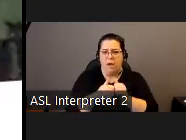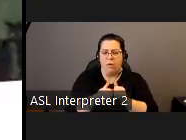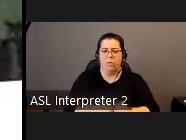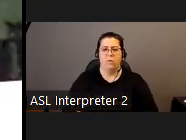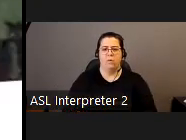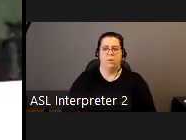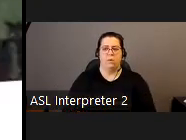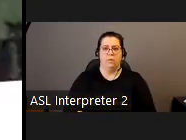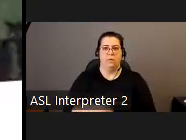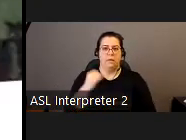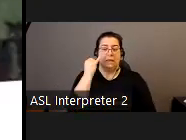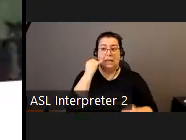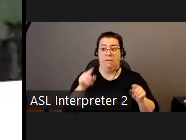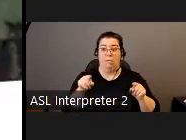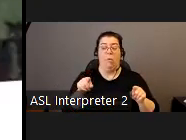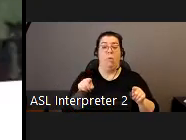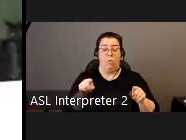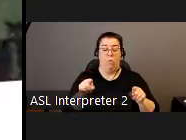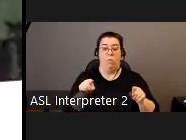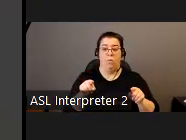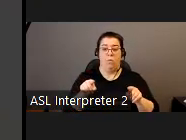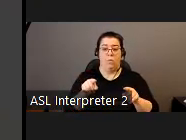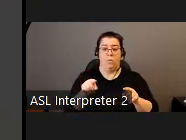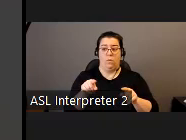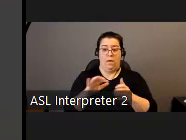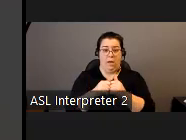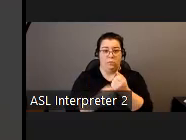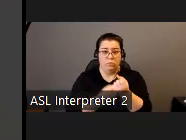respond, and what does it mean for the couple?